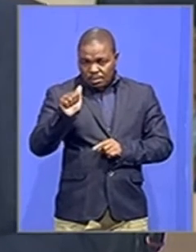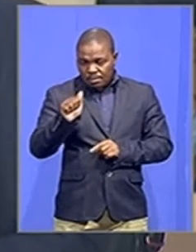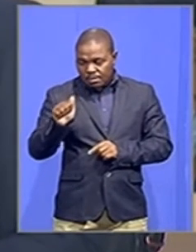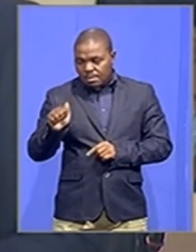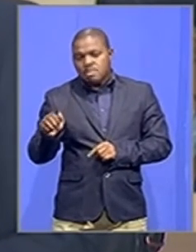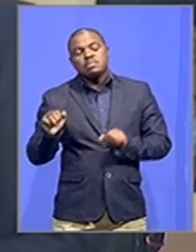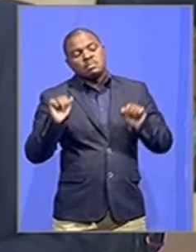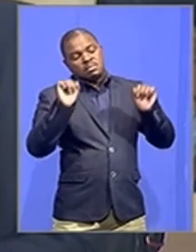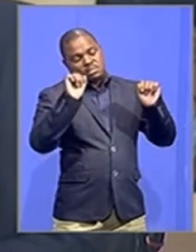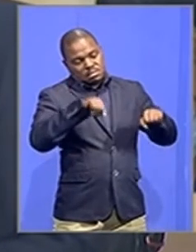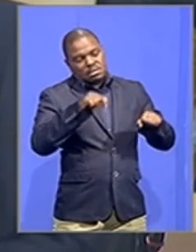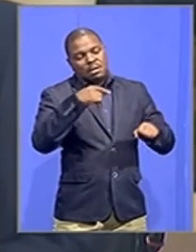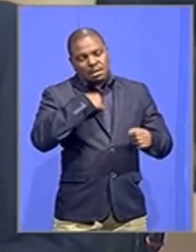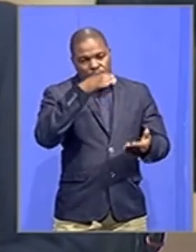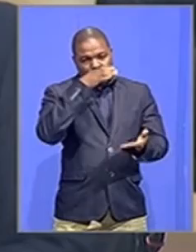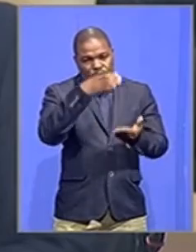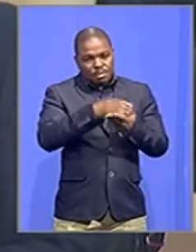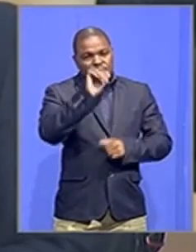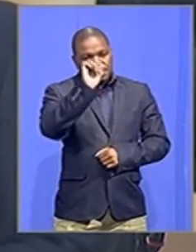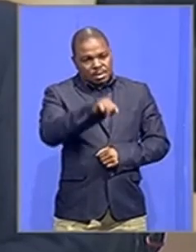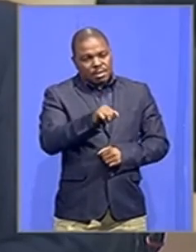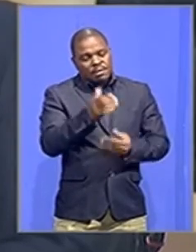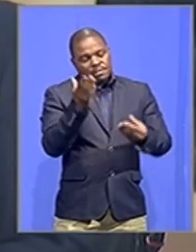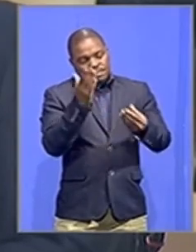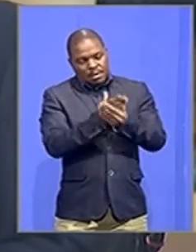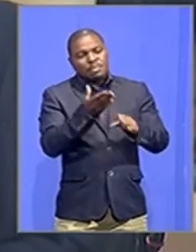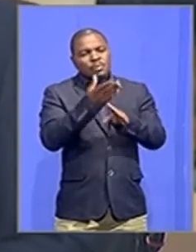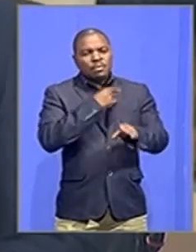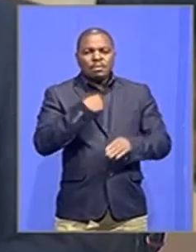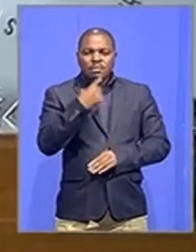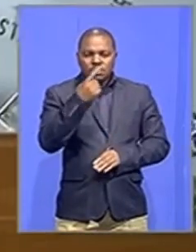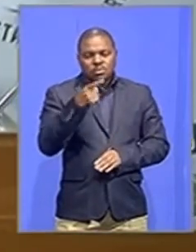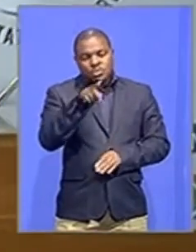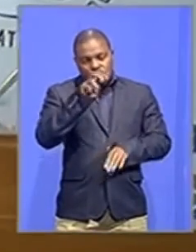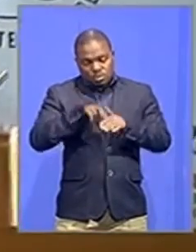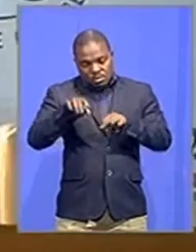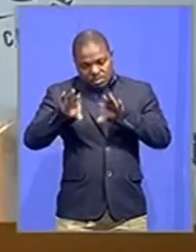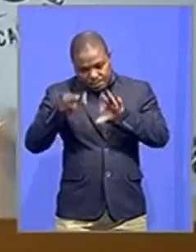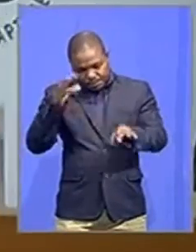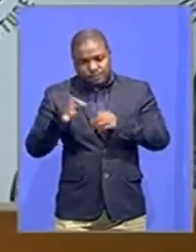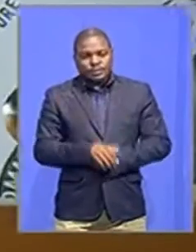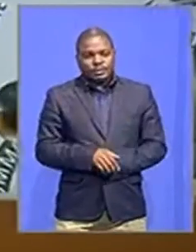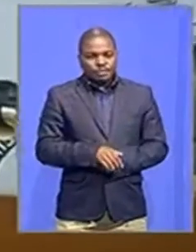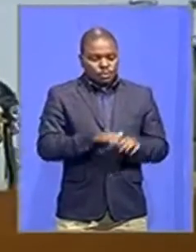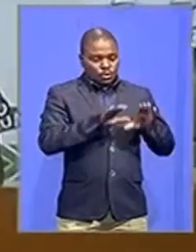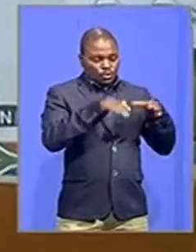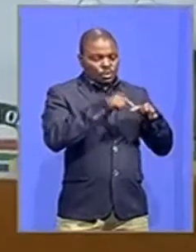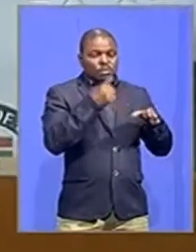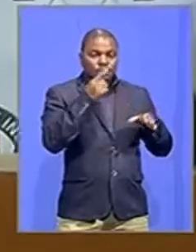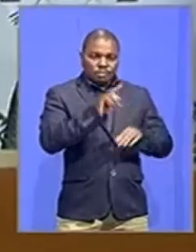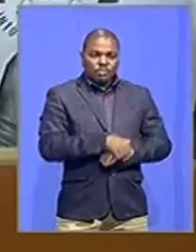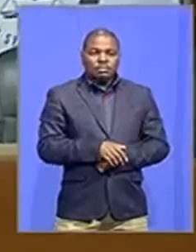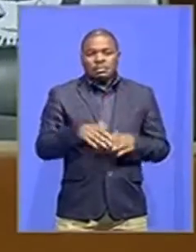Yes, I can confirm that. That was the files that I was referring to that we analyzed. Ga ba gare Khomisene ya mogetše sephetho